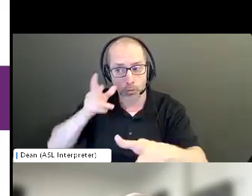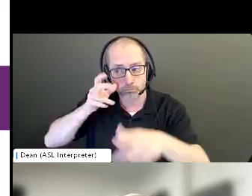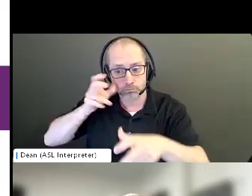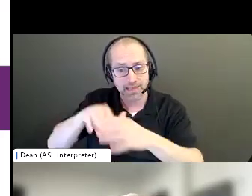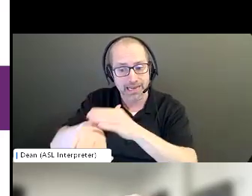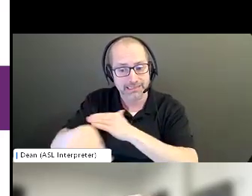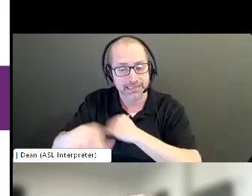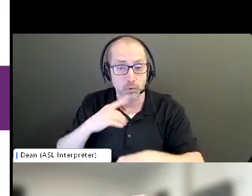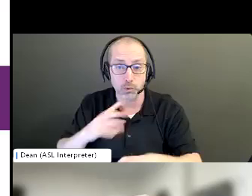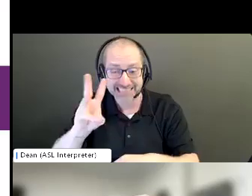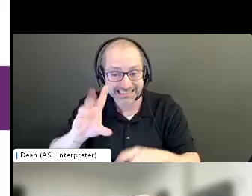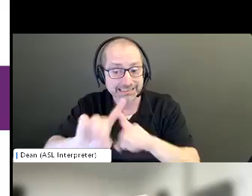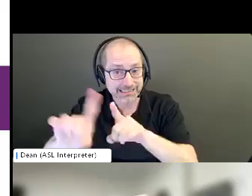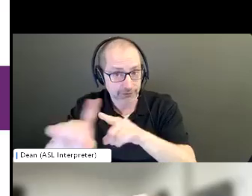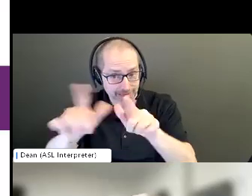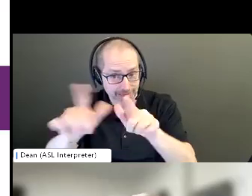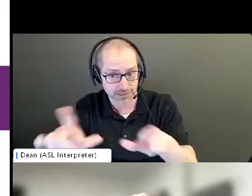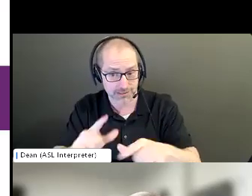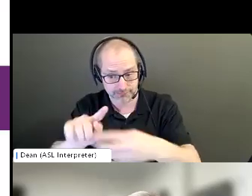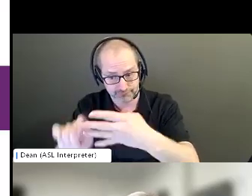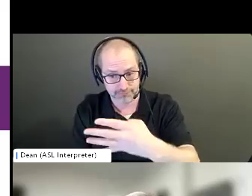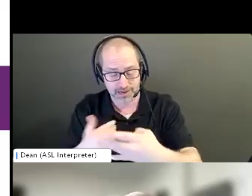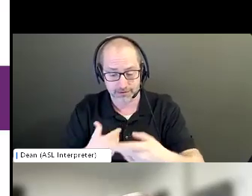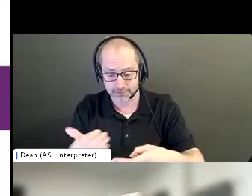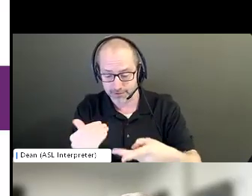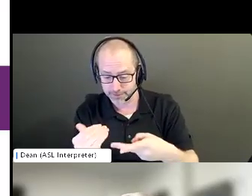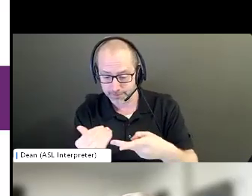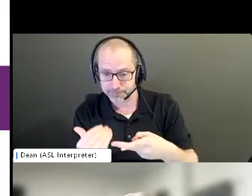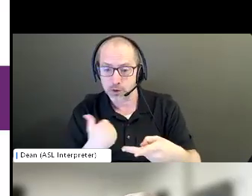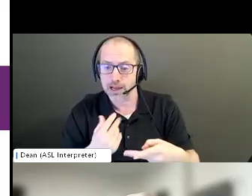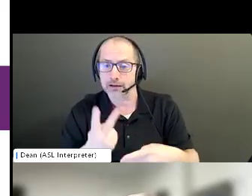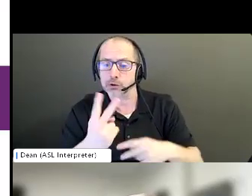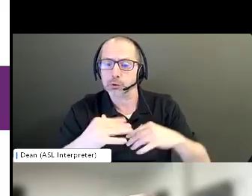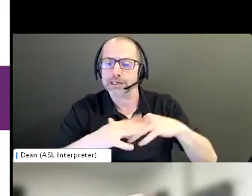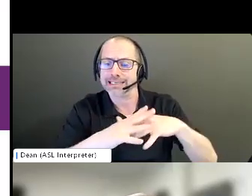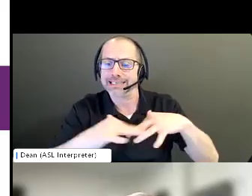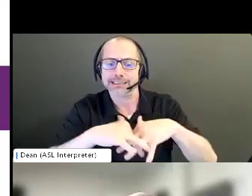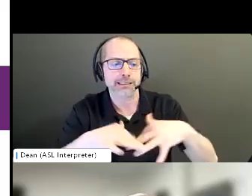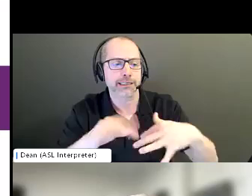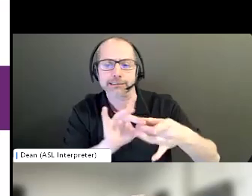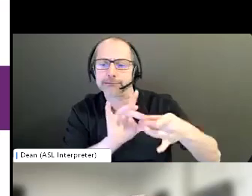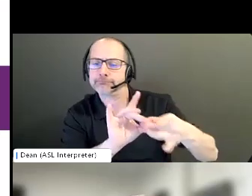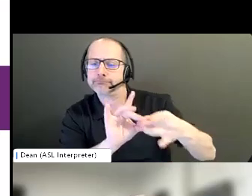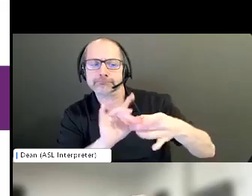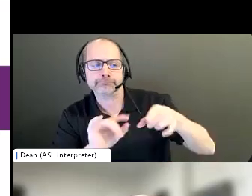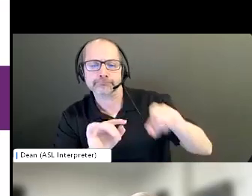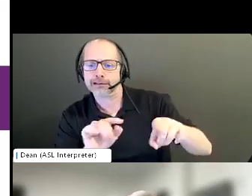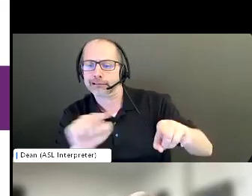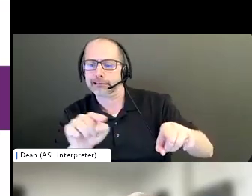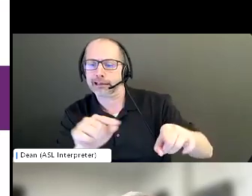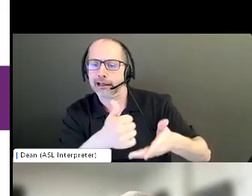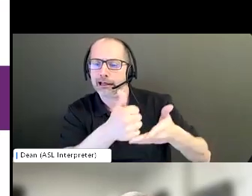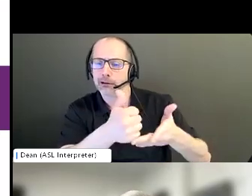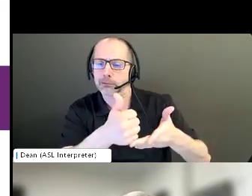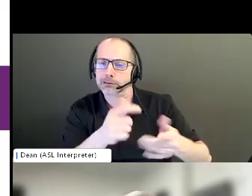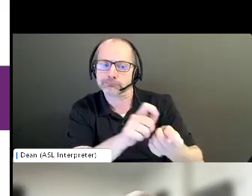different languages. Our 2 Indigenous liaisons have helped to create a version of It's Not Right that's